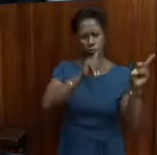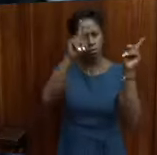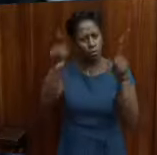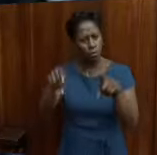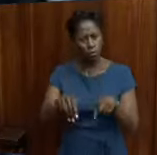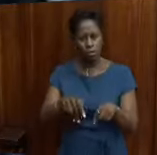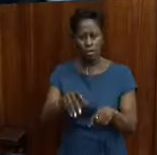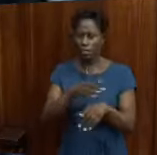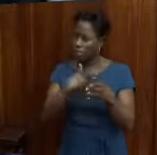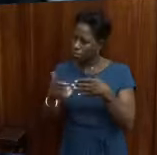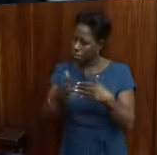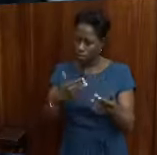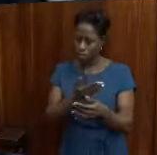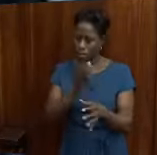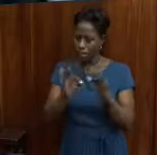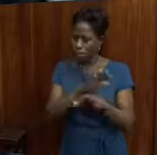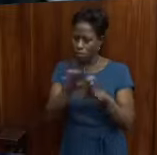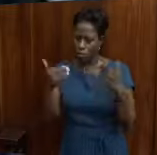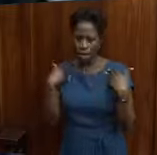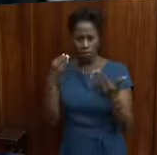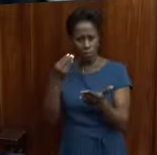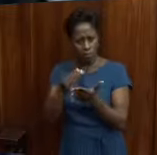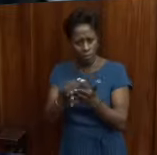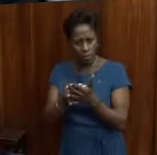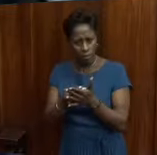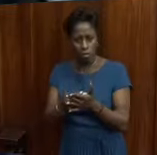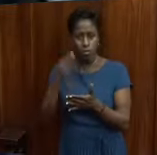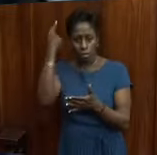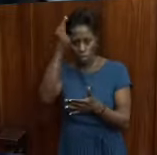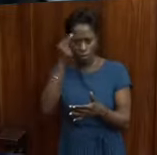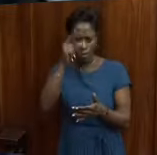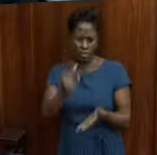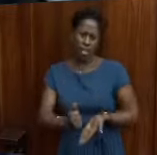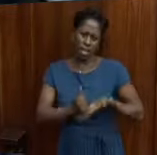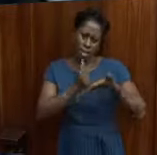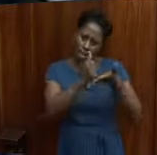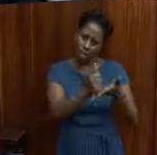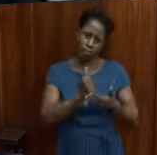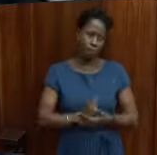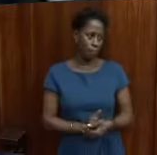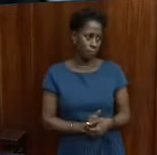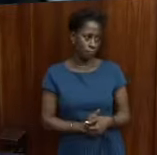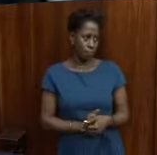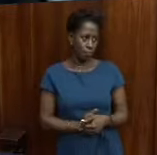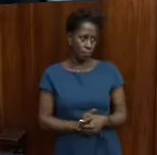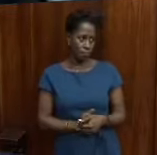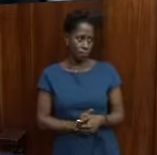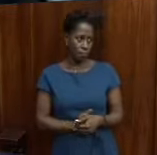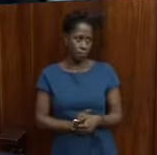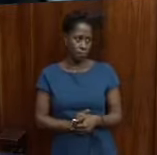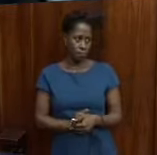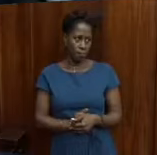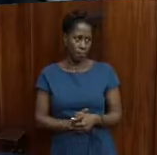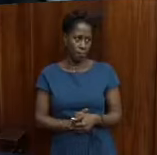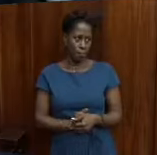to finance to purchase sporting gear and to secure travel arrangements.